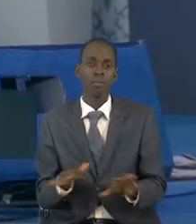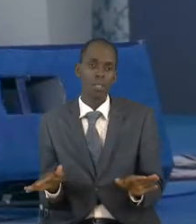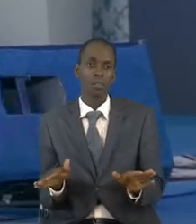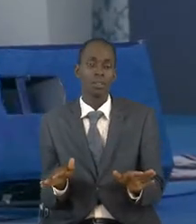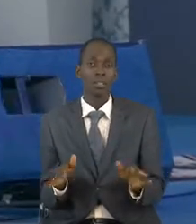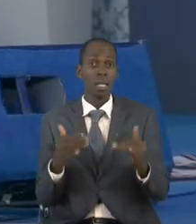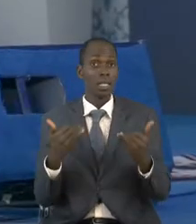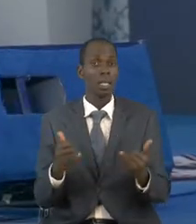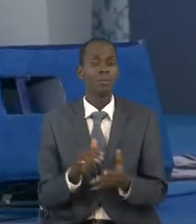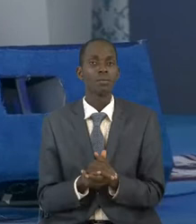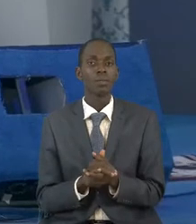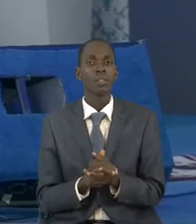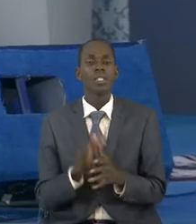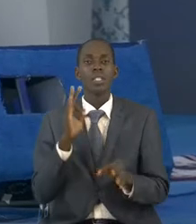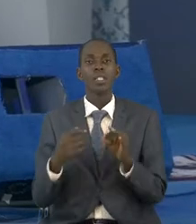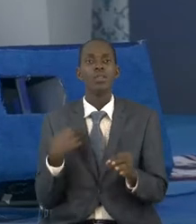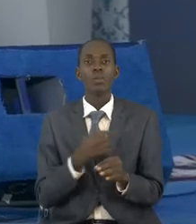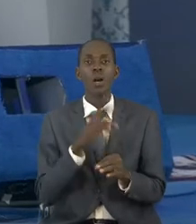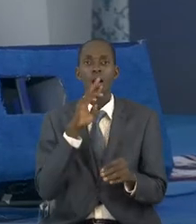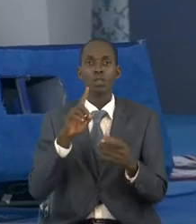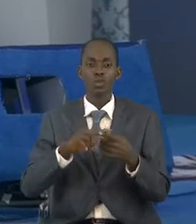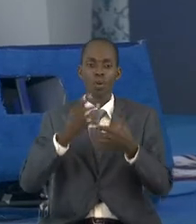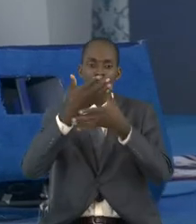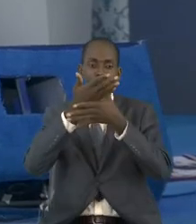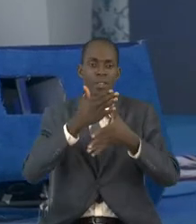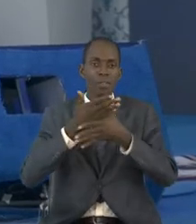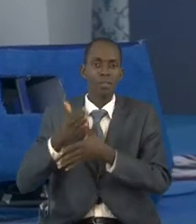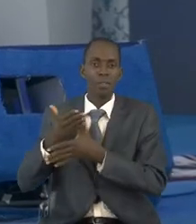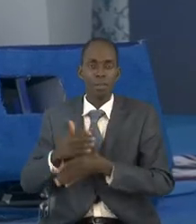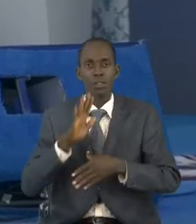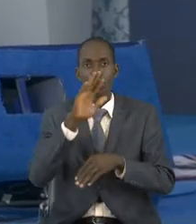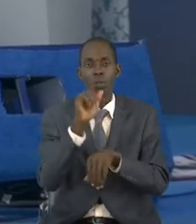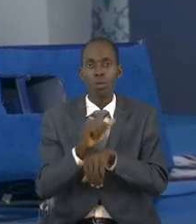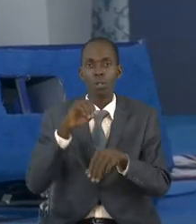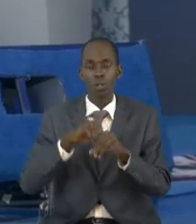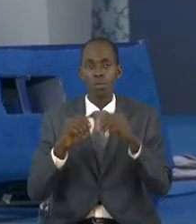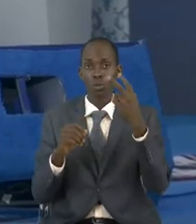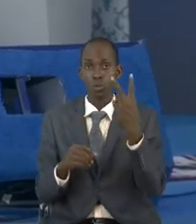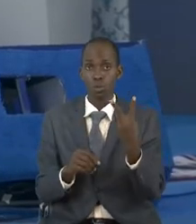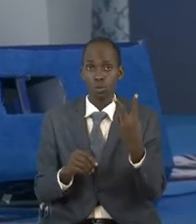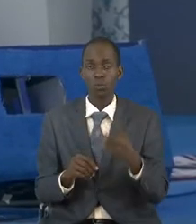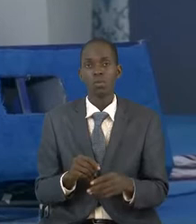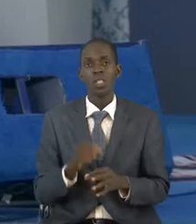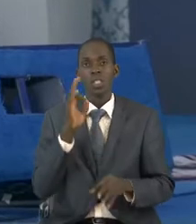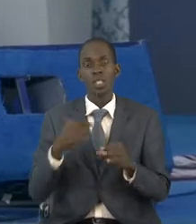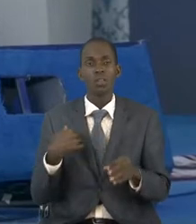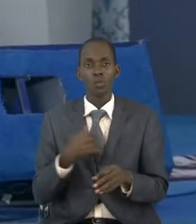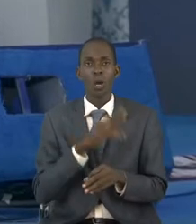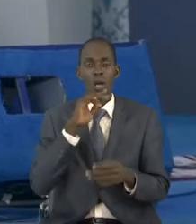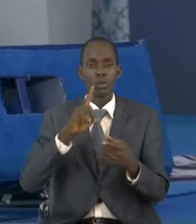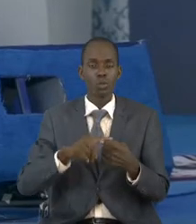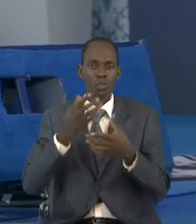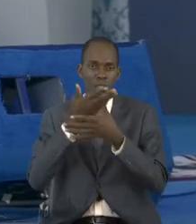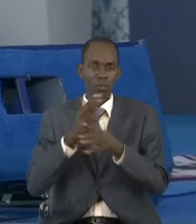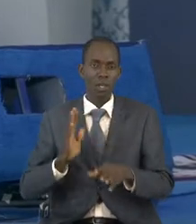to divide your world into two, if we were to divide our